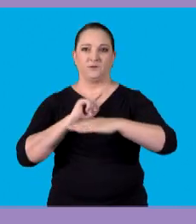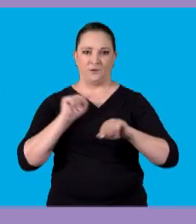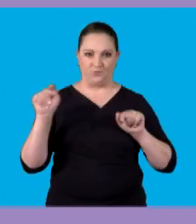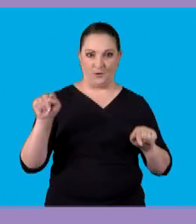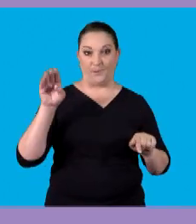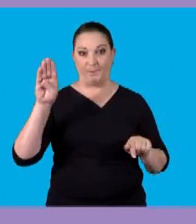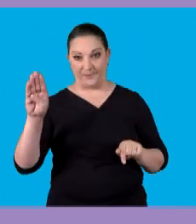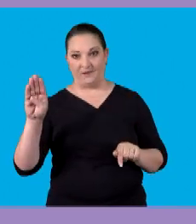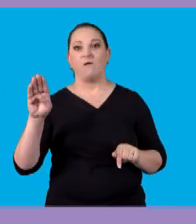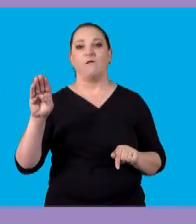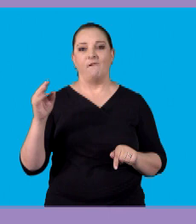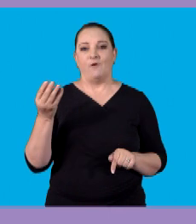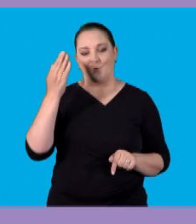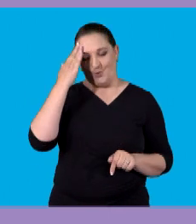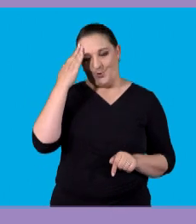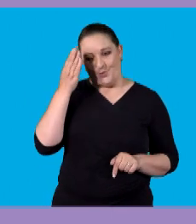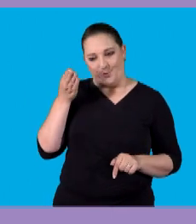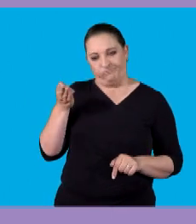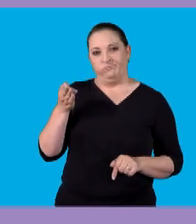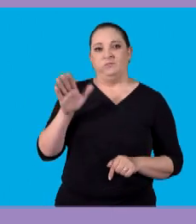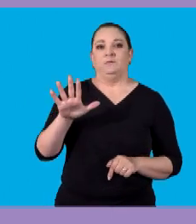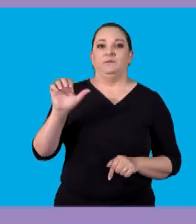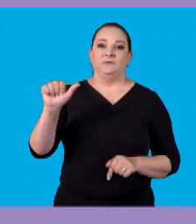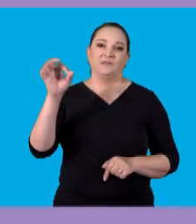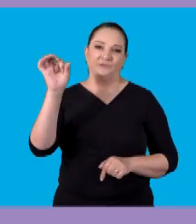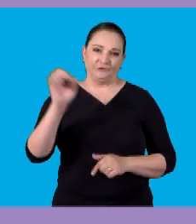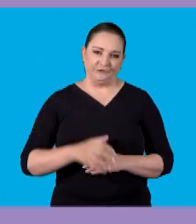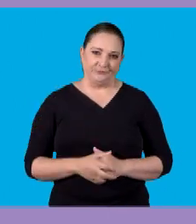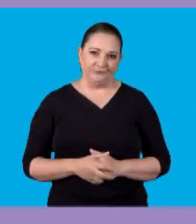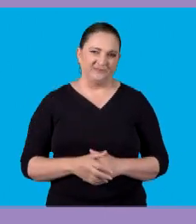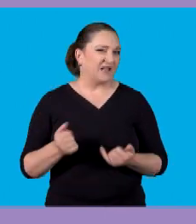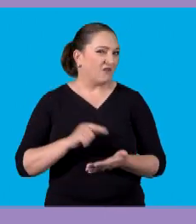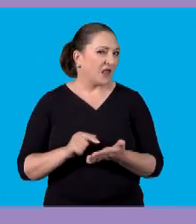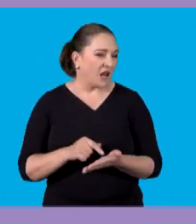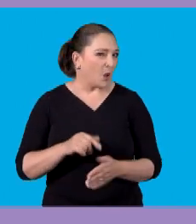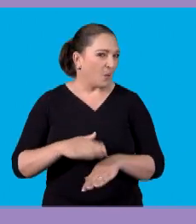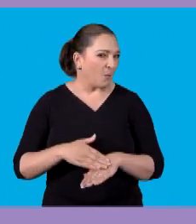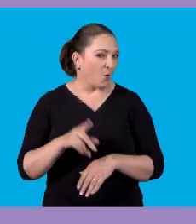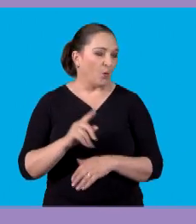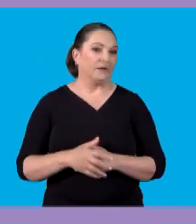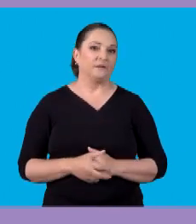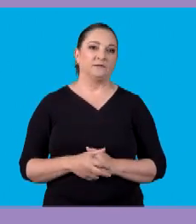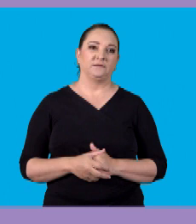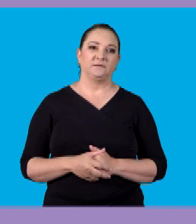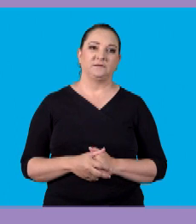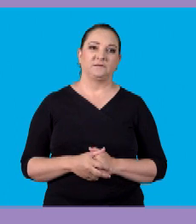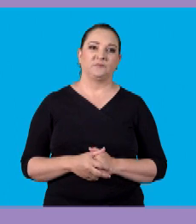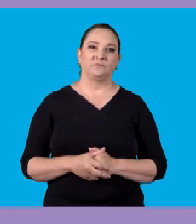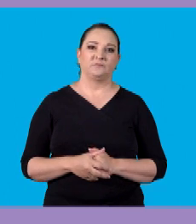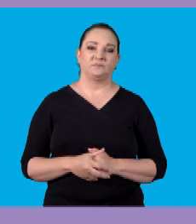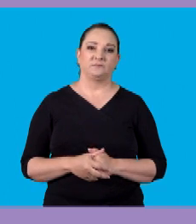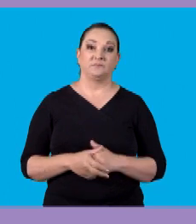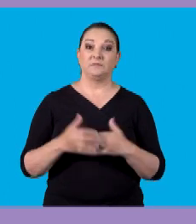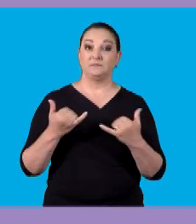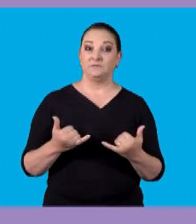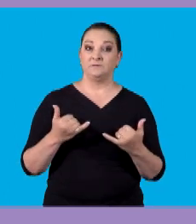B is equals to 56 degrees. What else are we required to calculate? We are now required